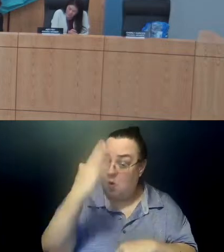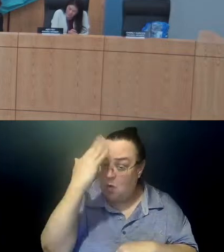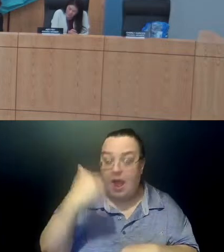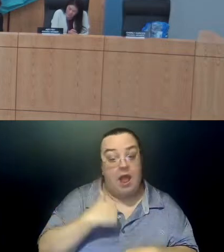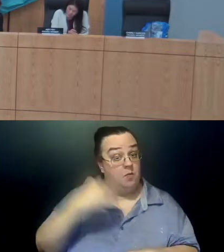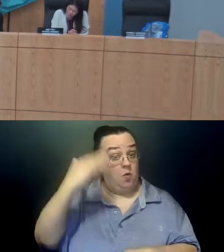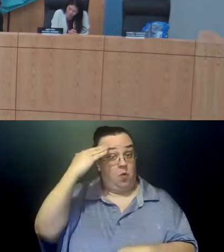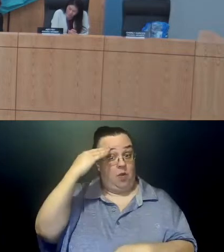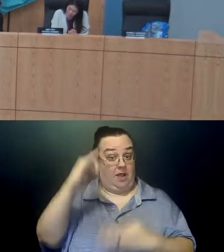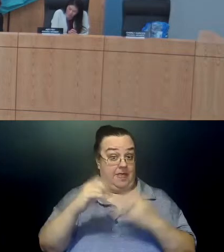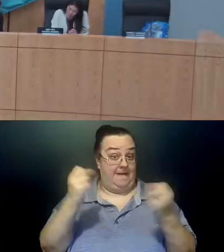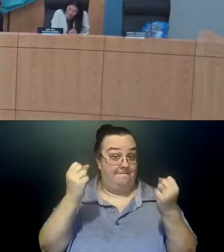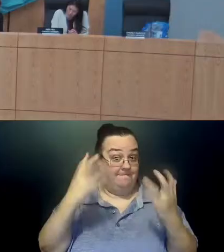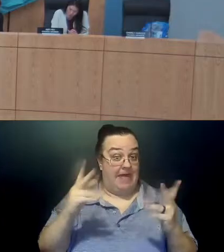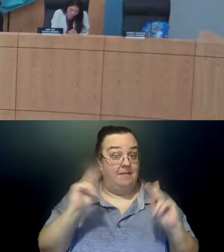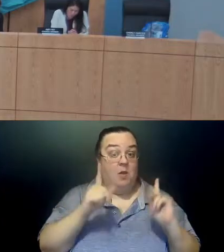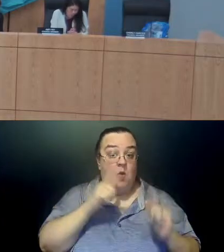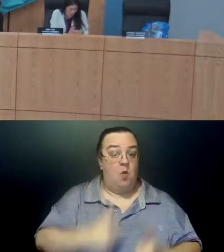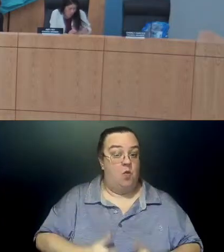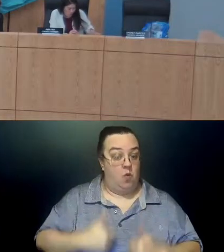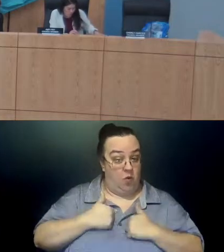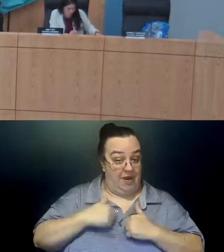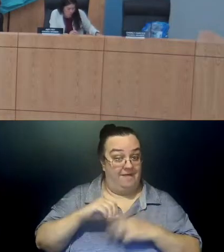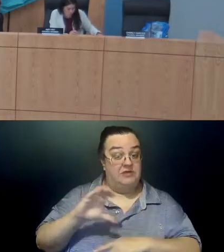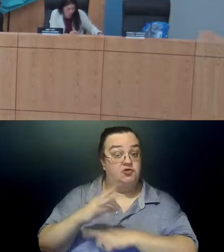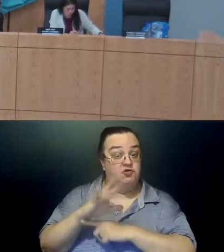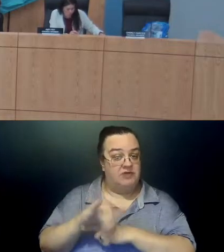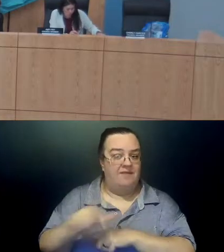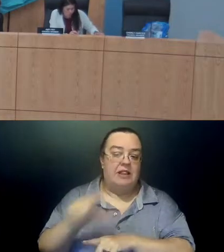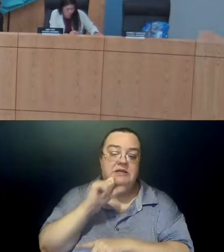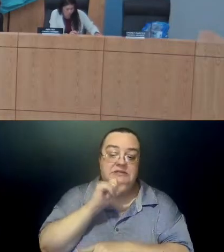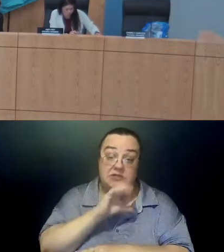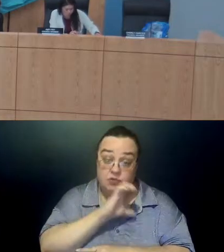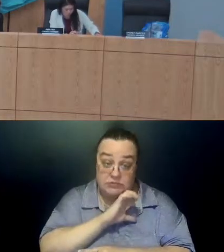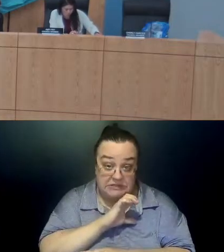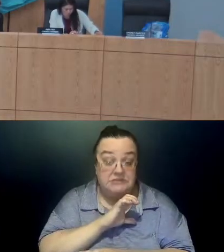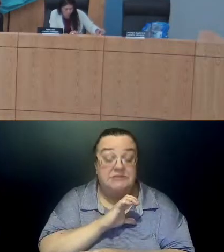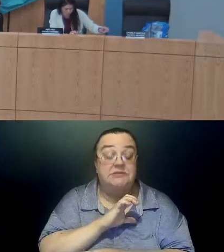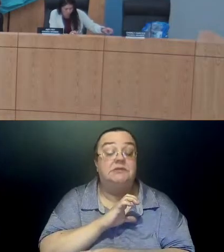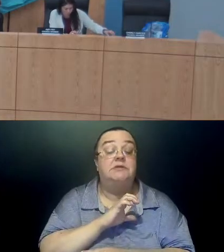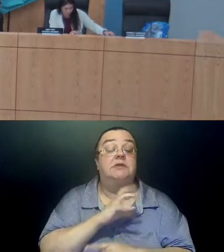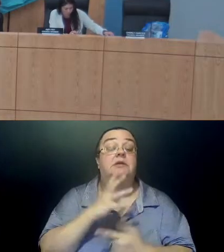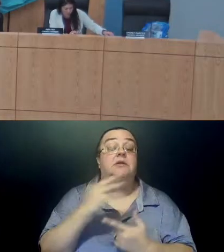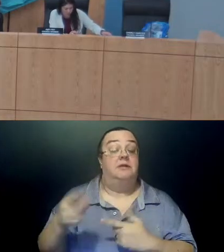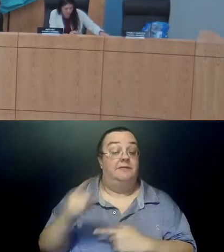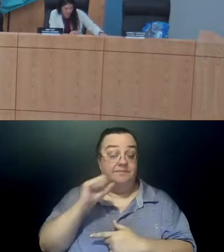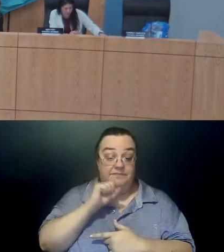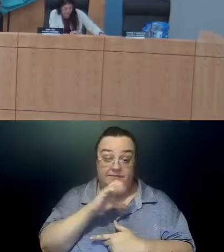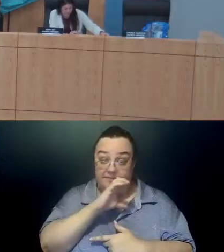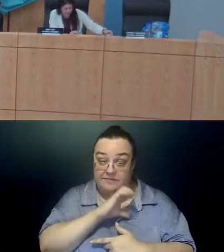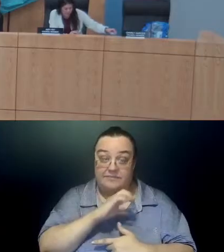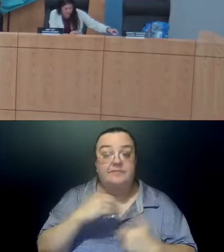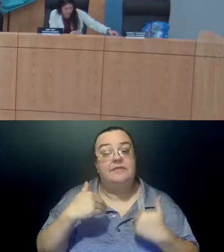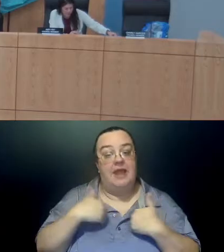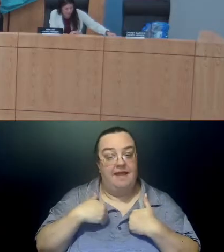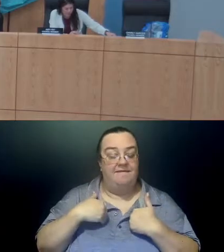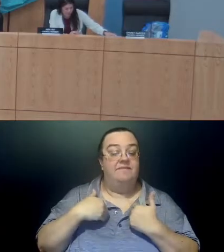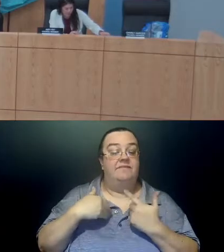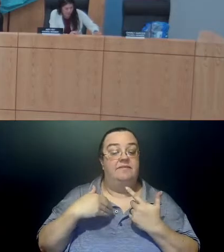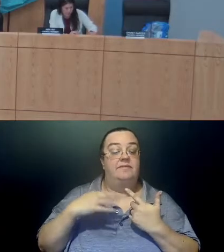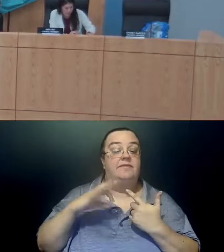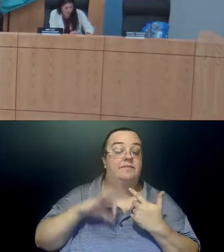of residents of Cheverly are senior citizens. And senior citizens have benefit from